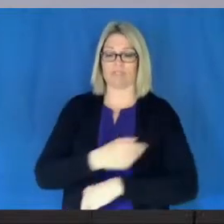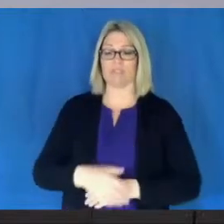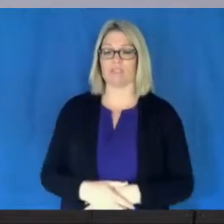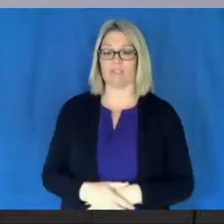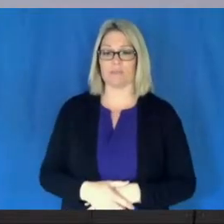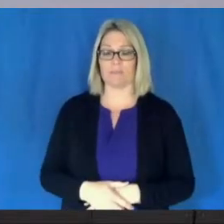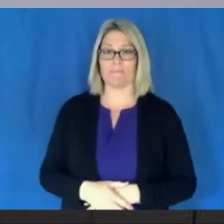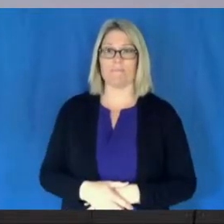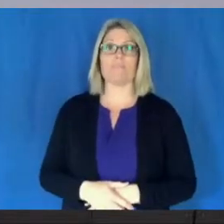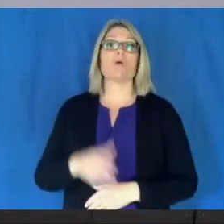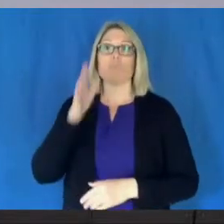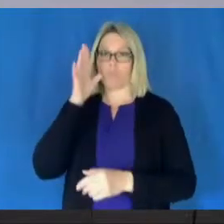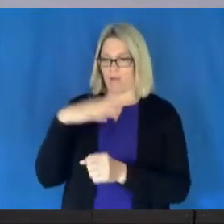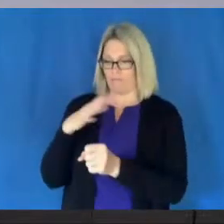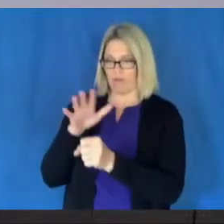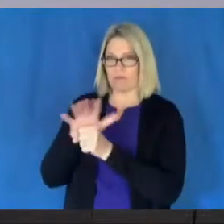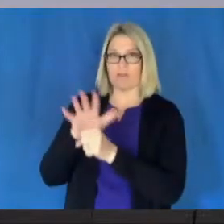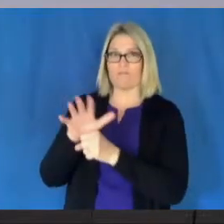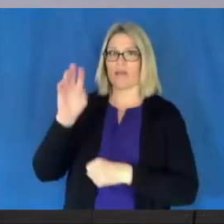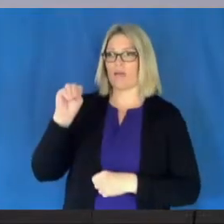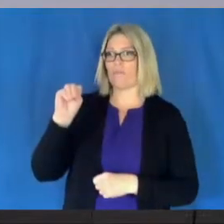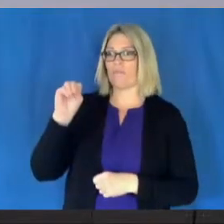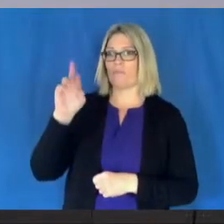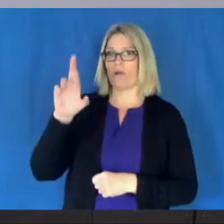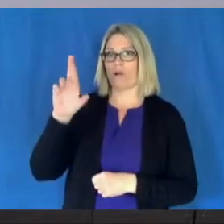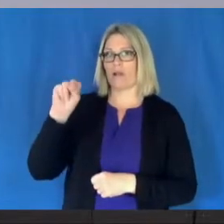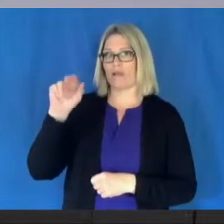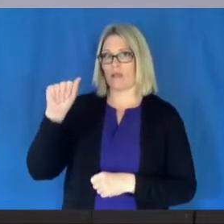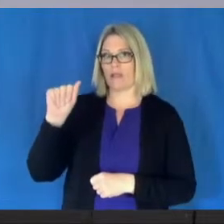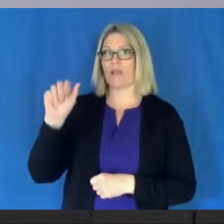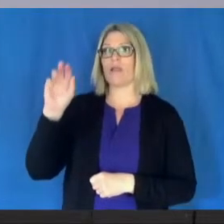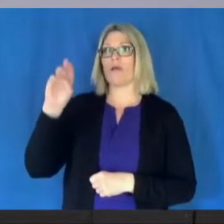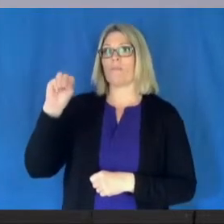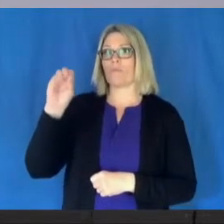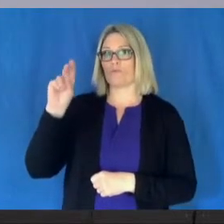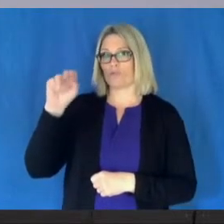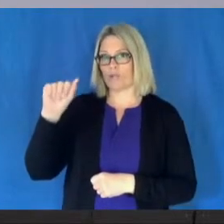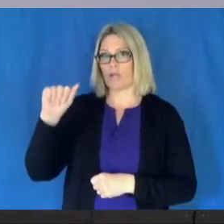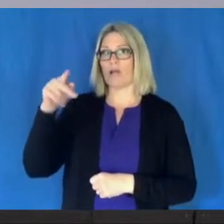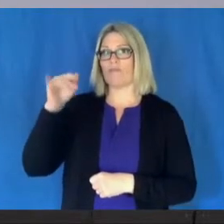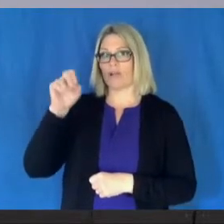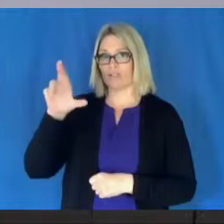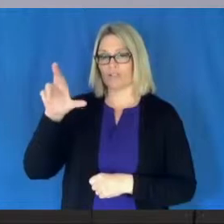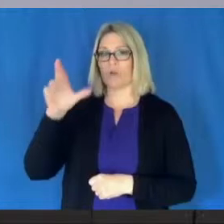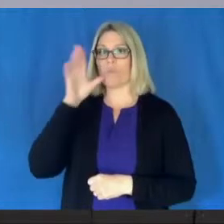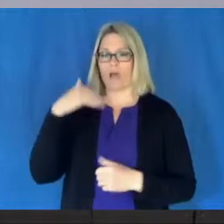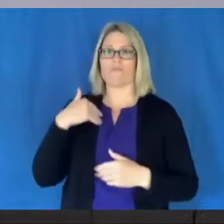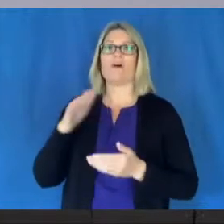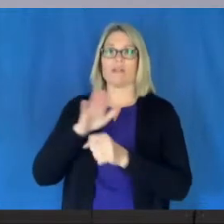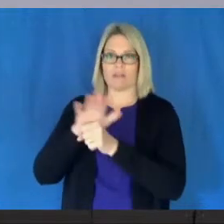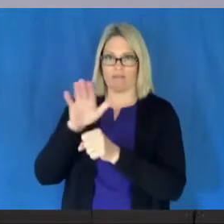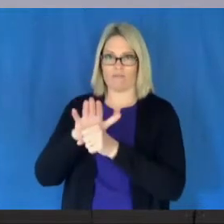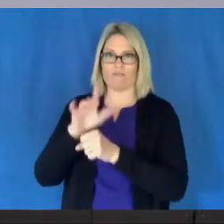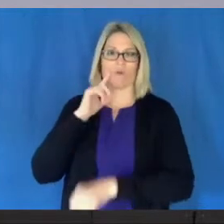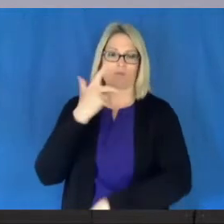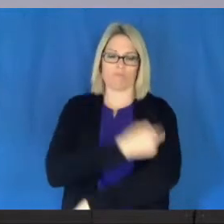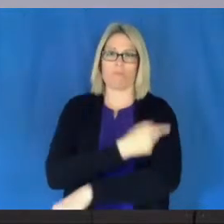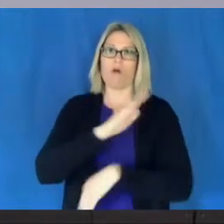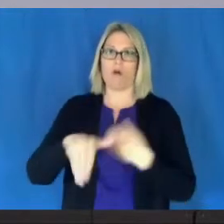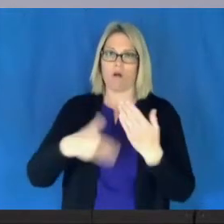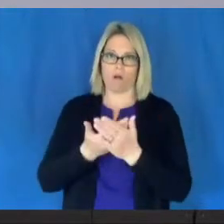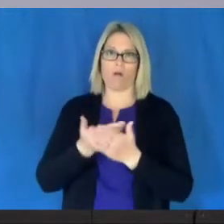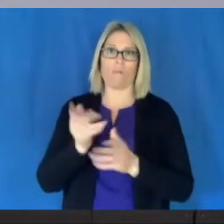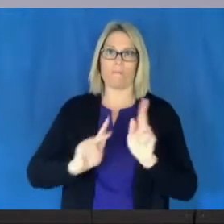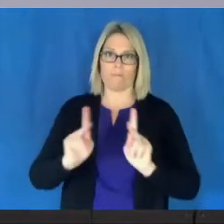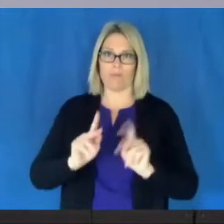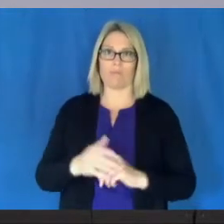have enough mRNA vaccine, the Moderna and Pfizer products, to immunize all islanders. We remain focused